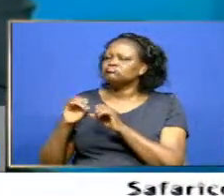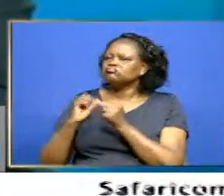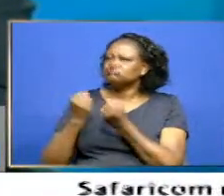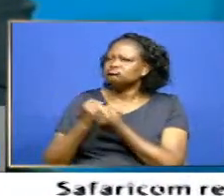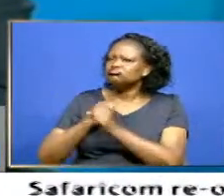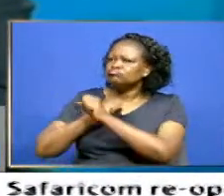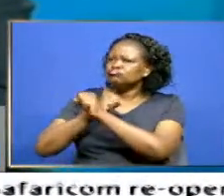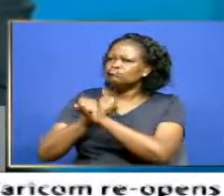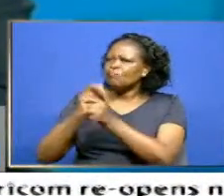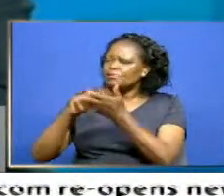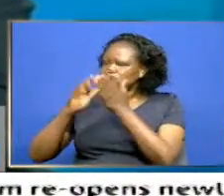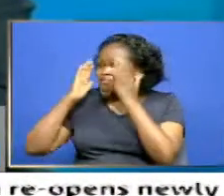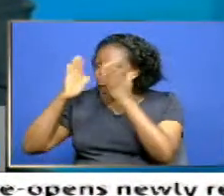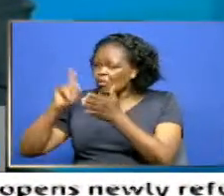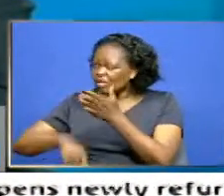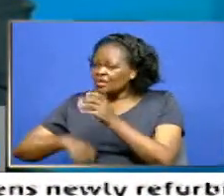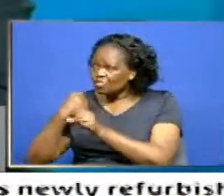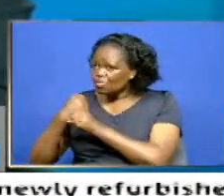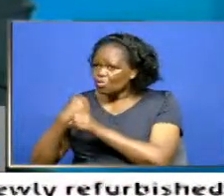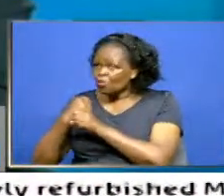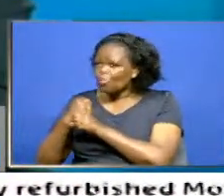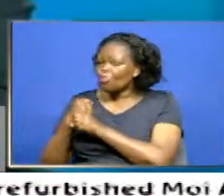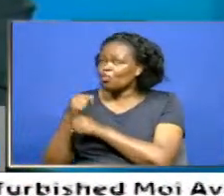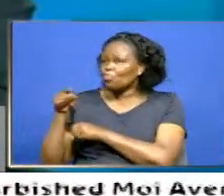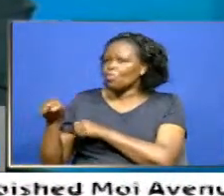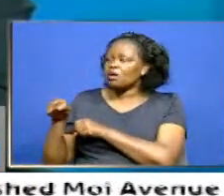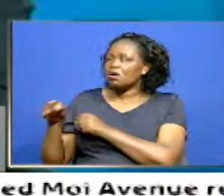the operationalization of